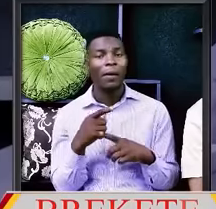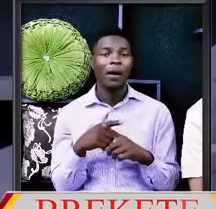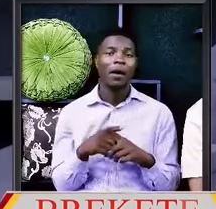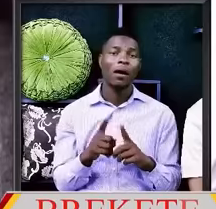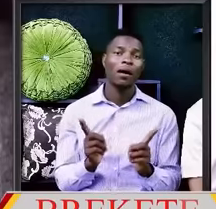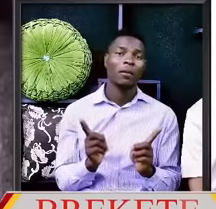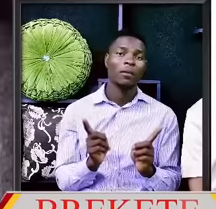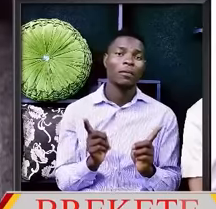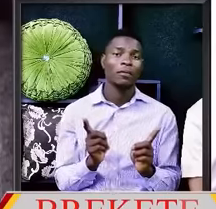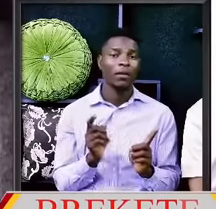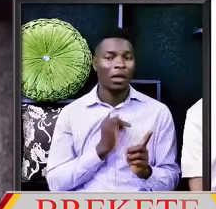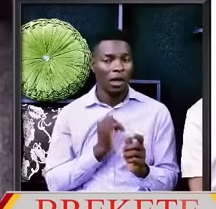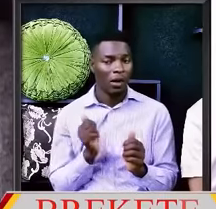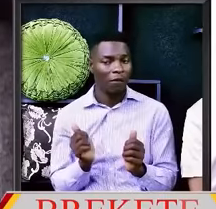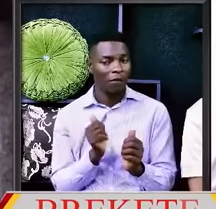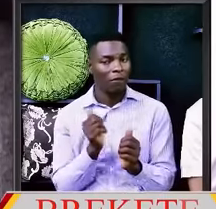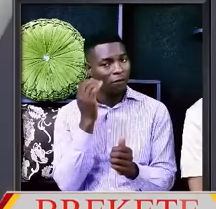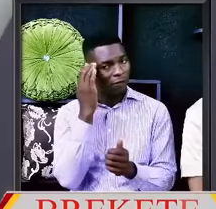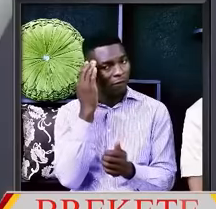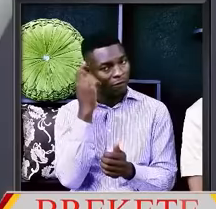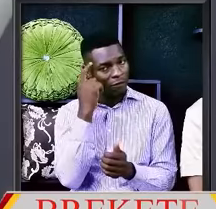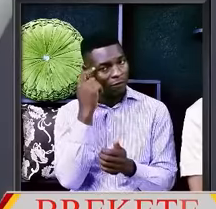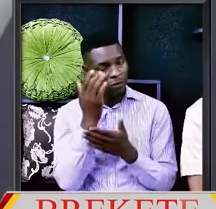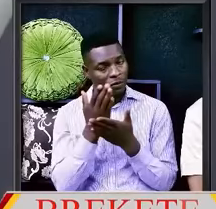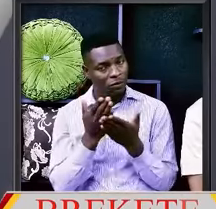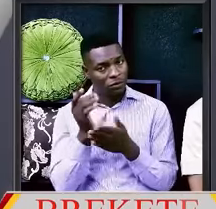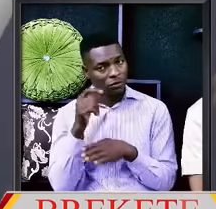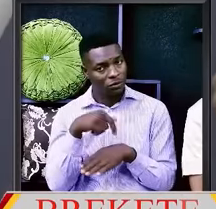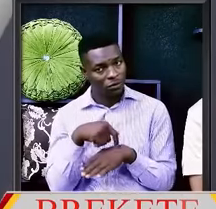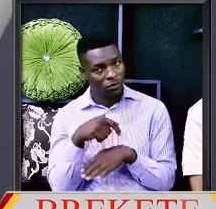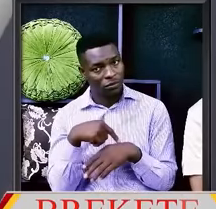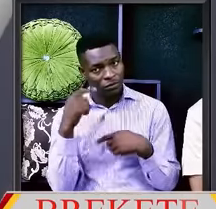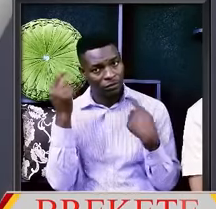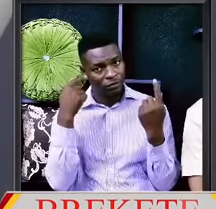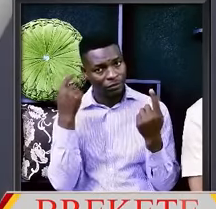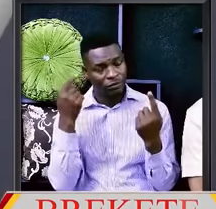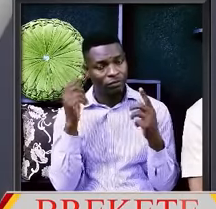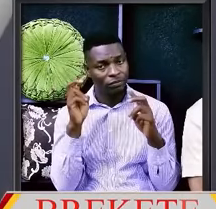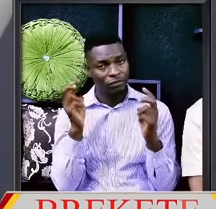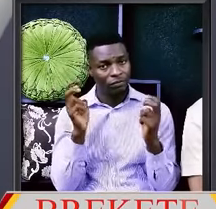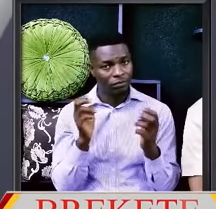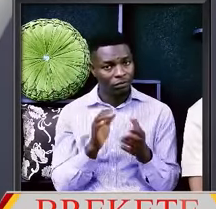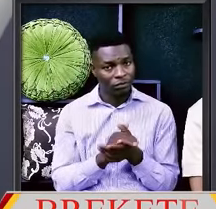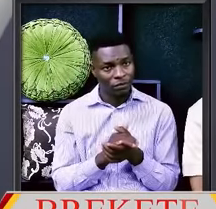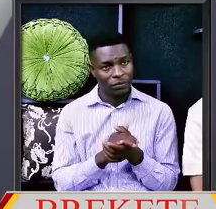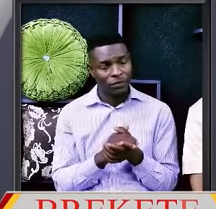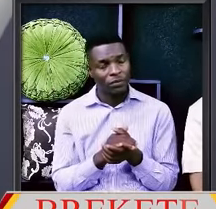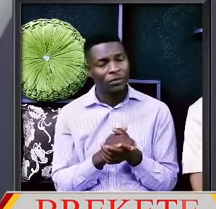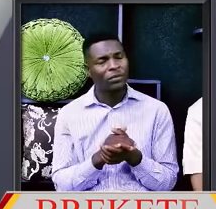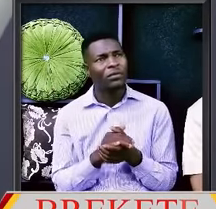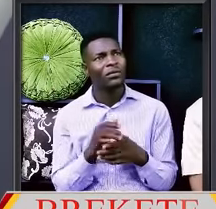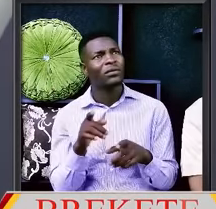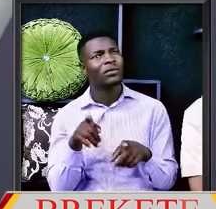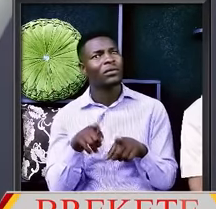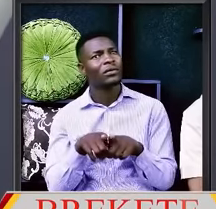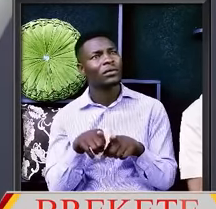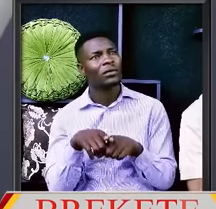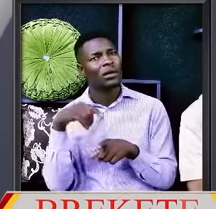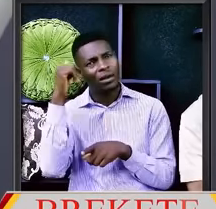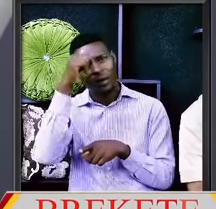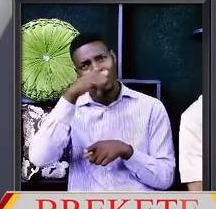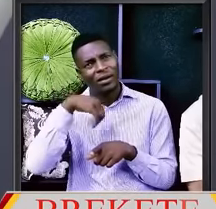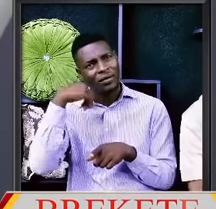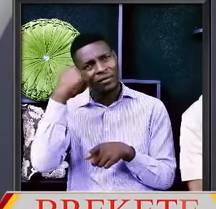following you for some time, and I've seen the job that you are doing concerning human rights. It's like Africans, we